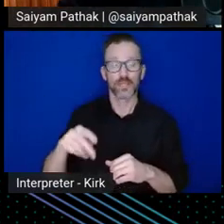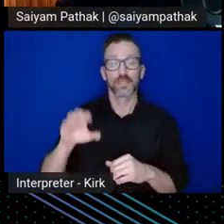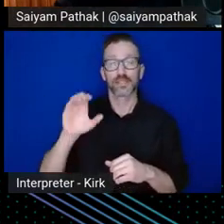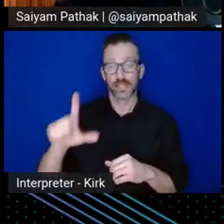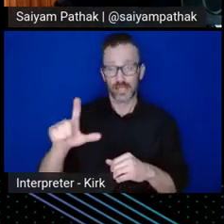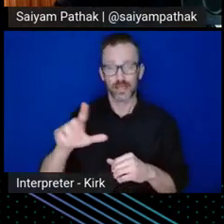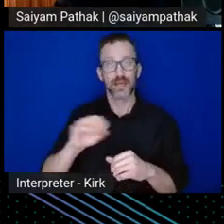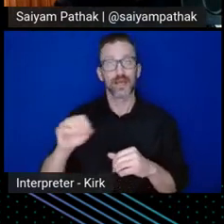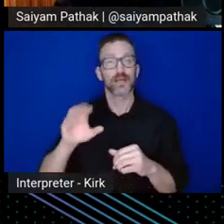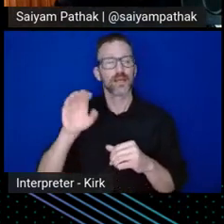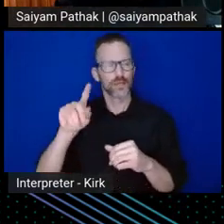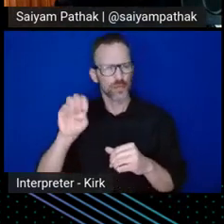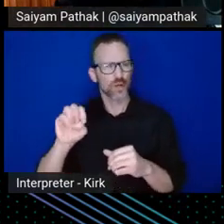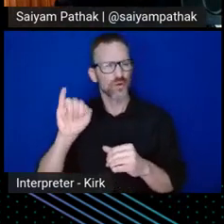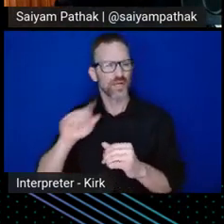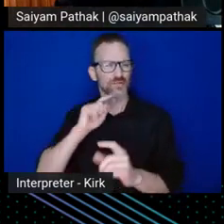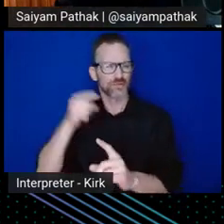of this particular demo.